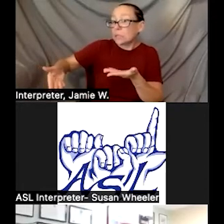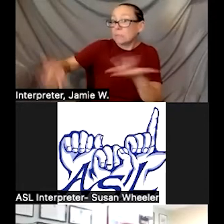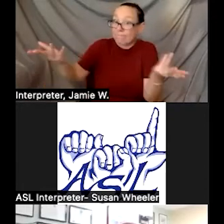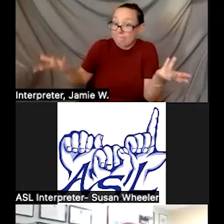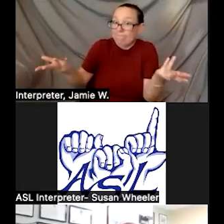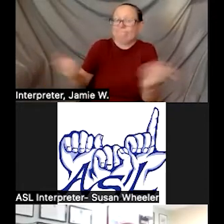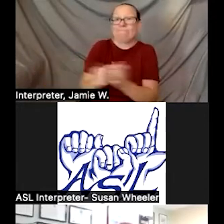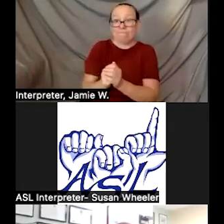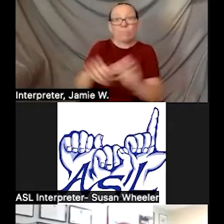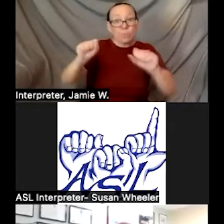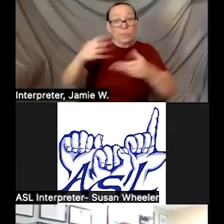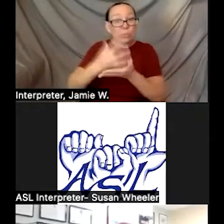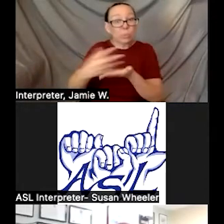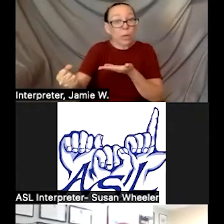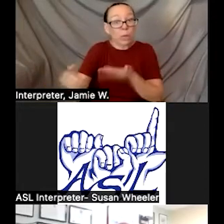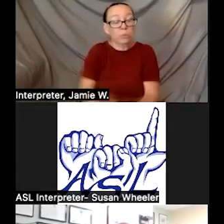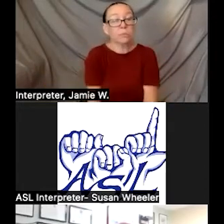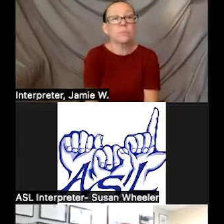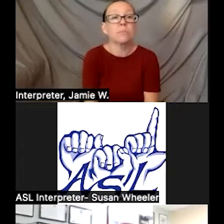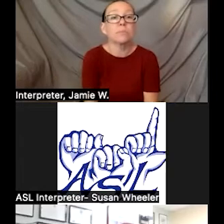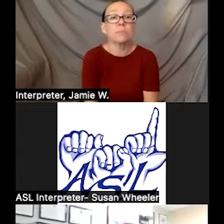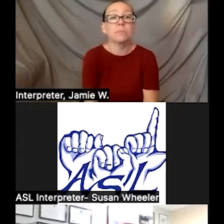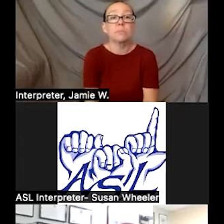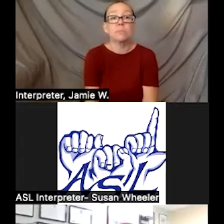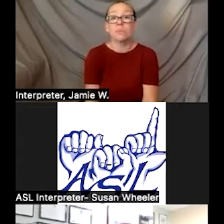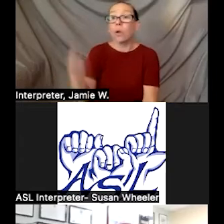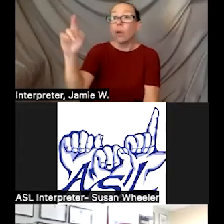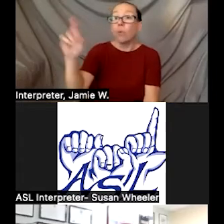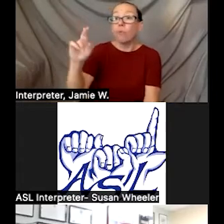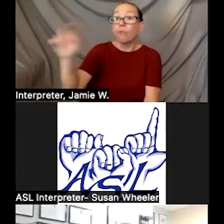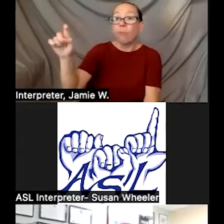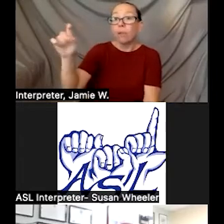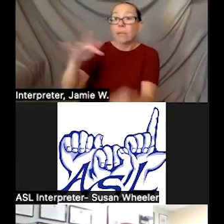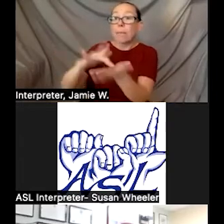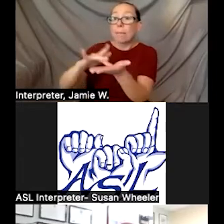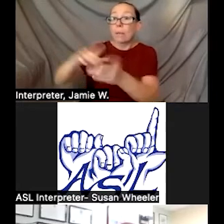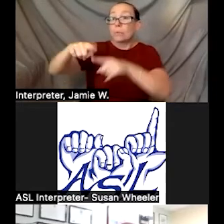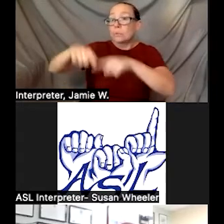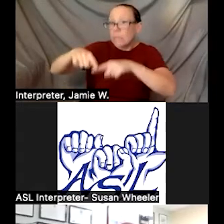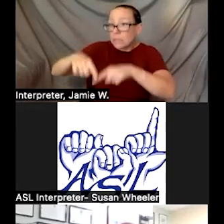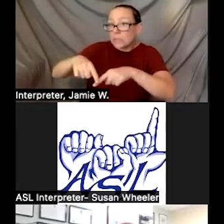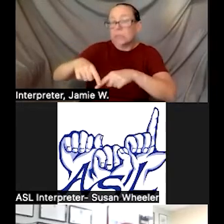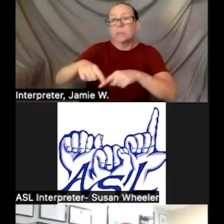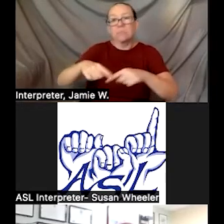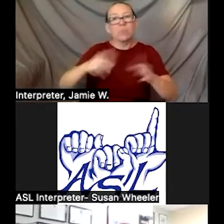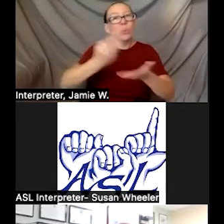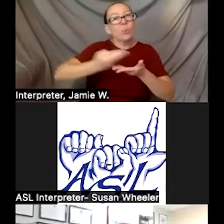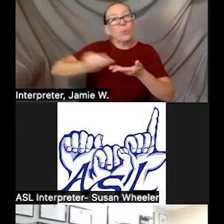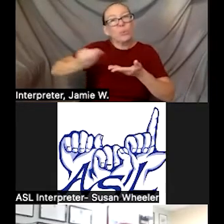So pharmacological dependencies, some of the resources, state and low